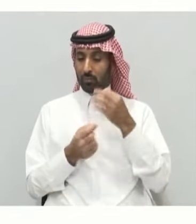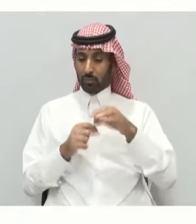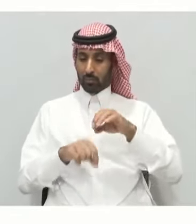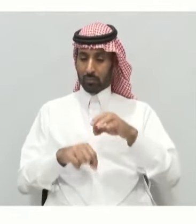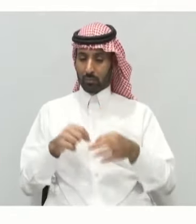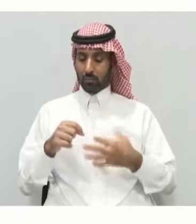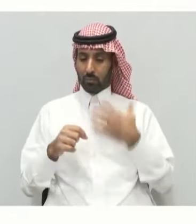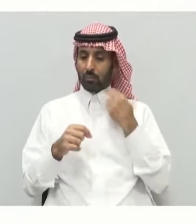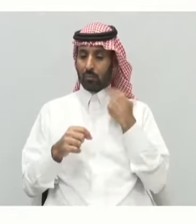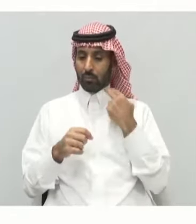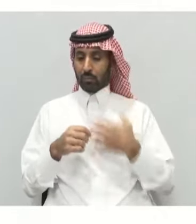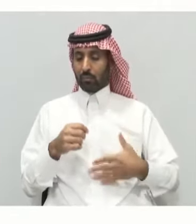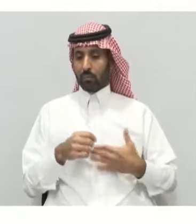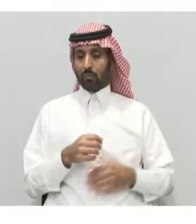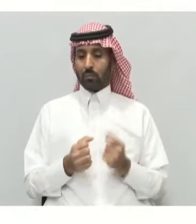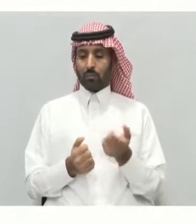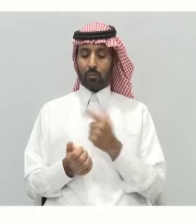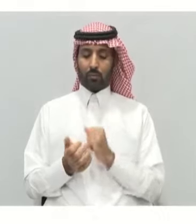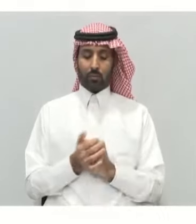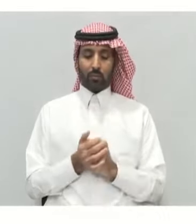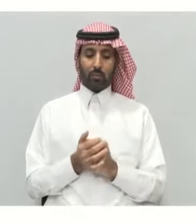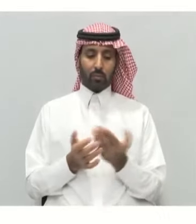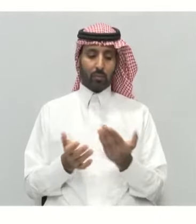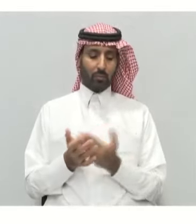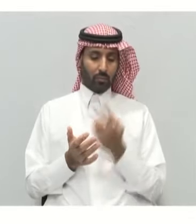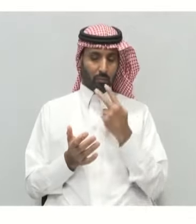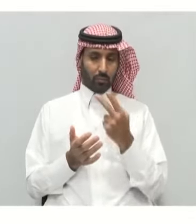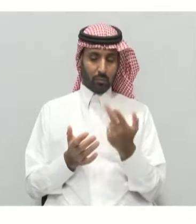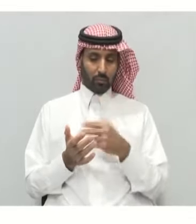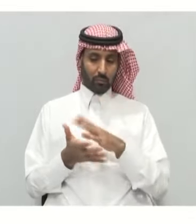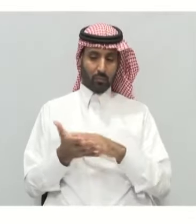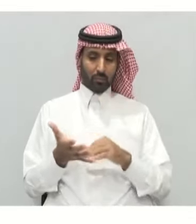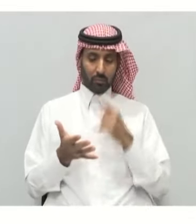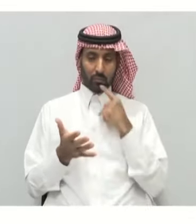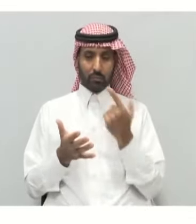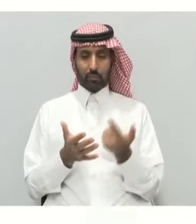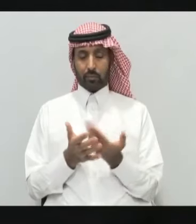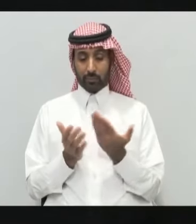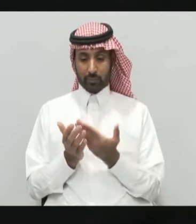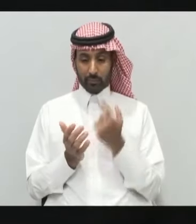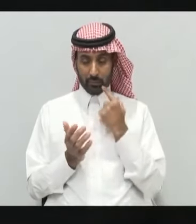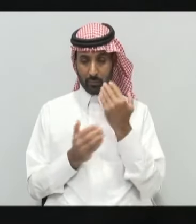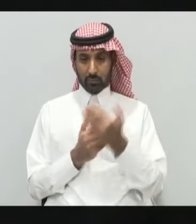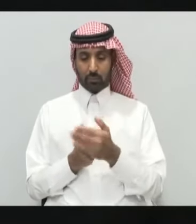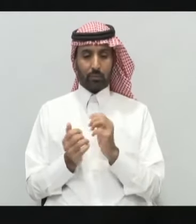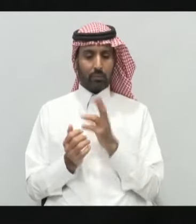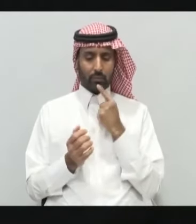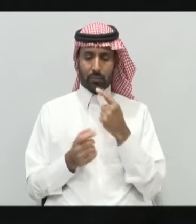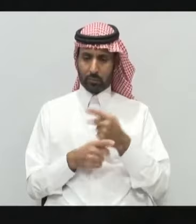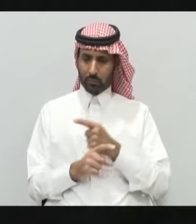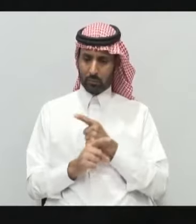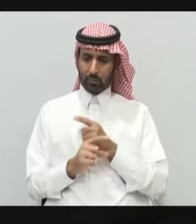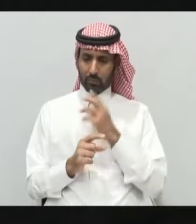Mr. Fathi and Mr. Al-Jahawi. So here we have the classes and here we have the